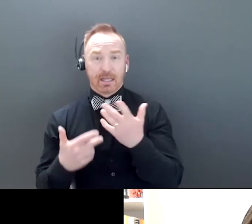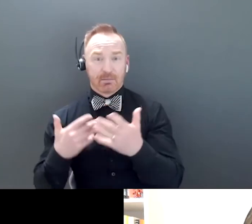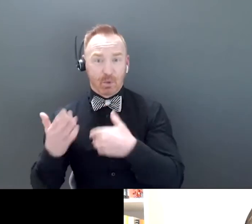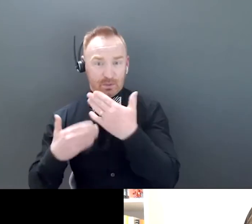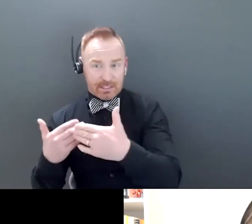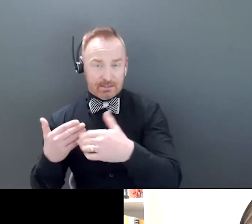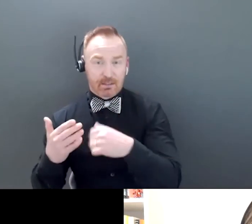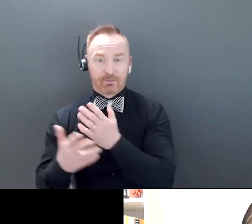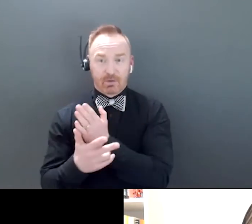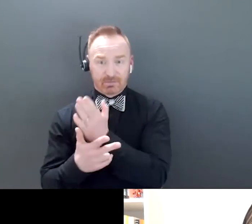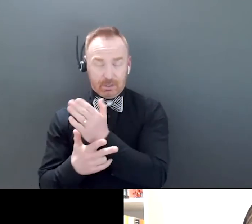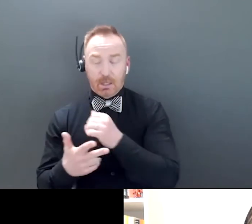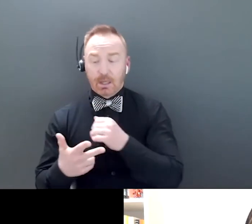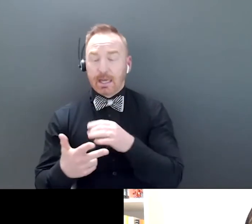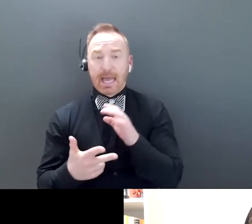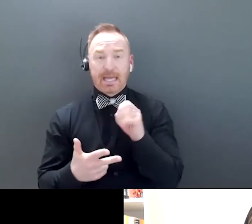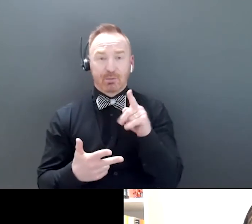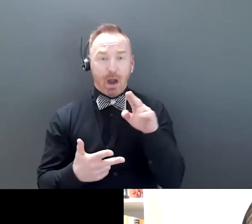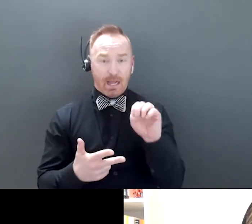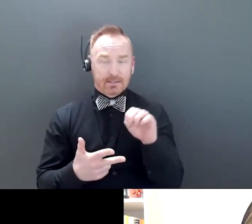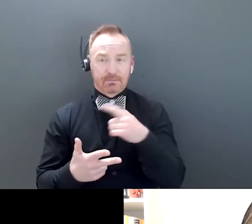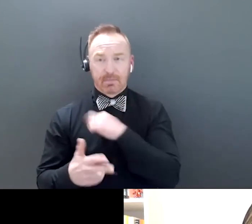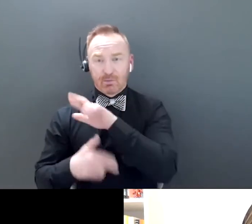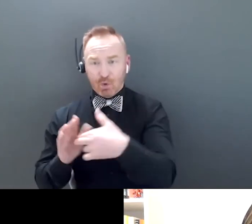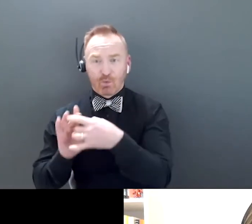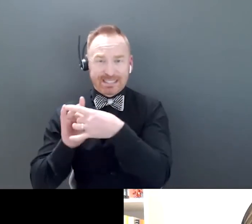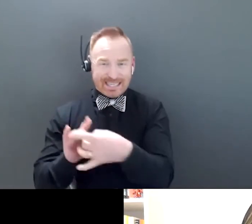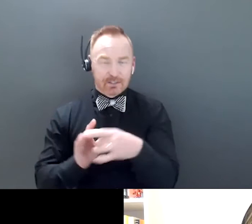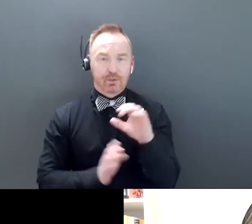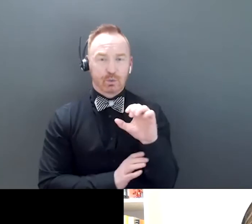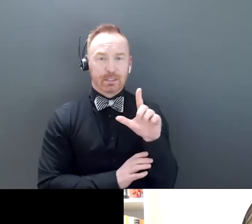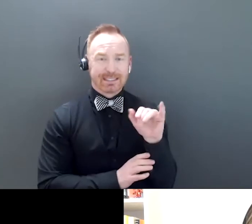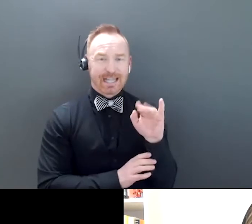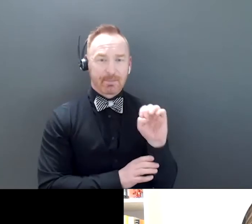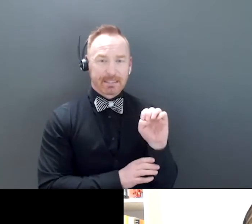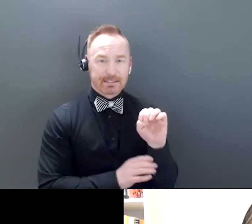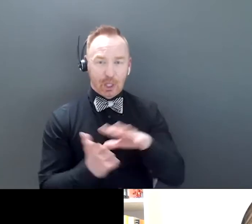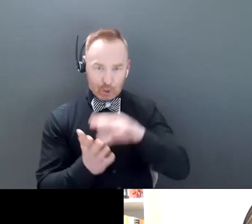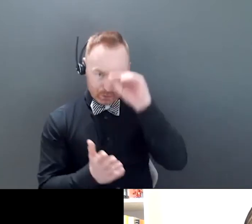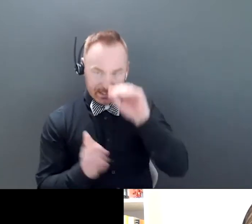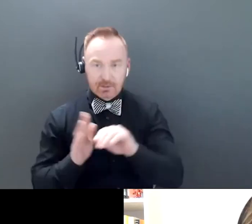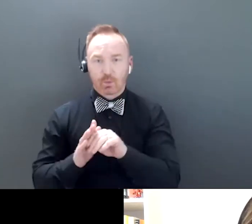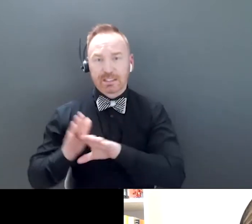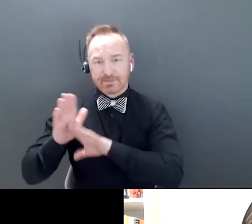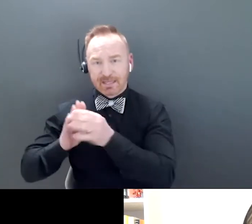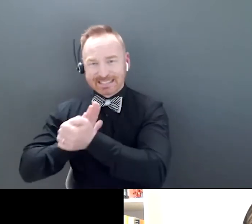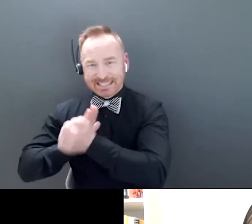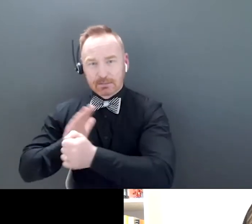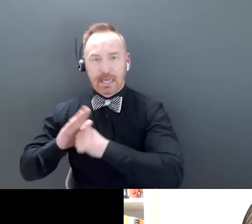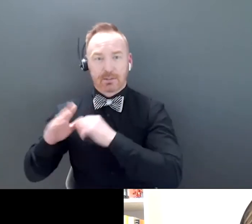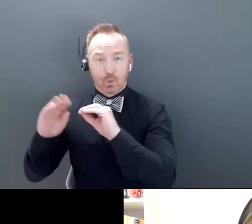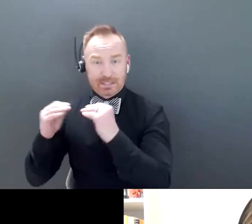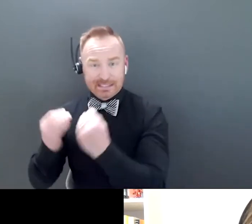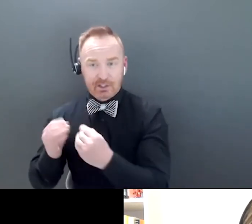enterprise. My role is about looking at climate learning. So how do we build the skills that we need as an organization